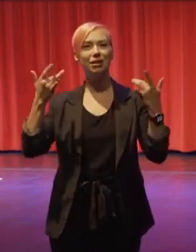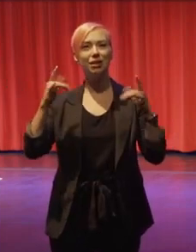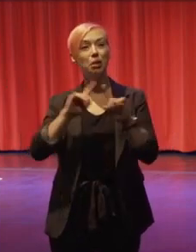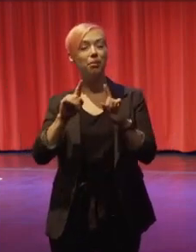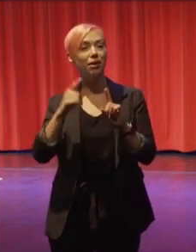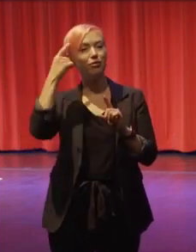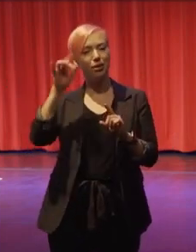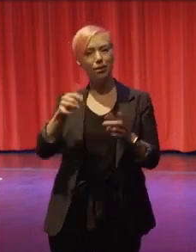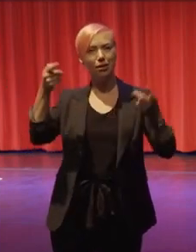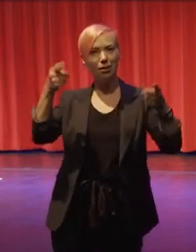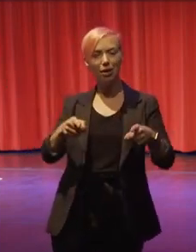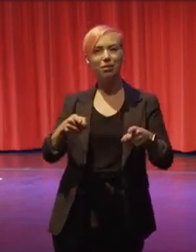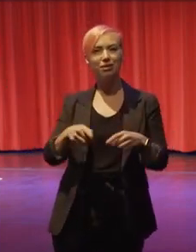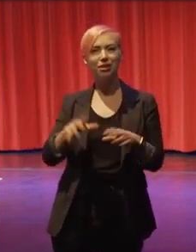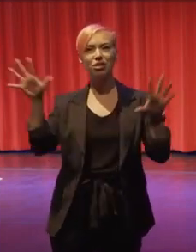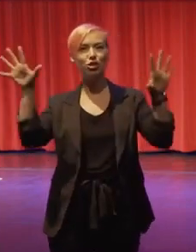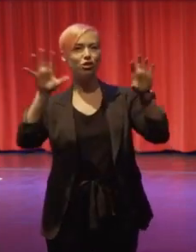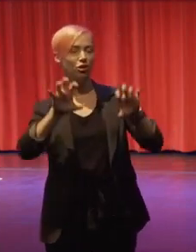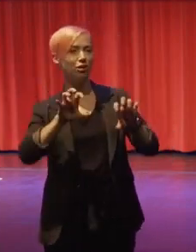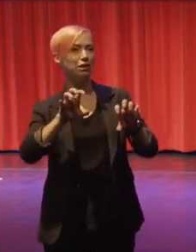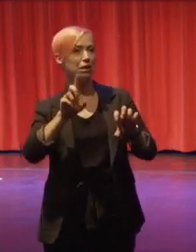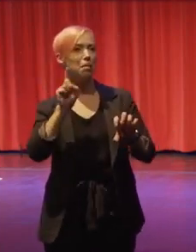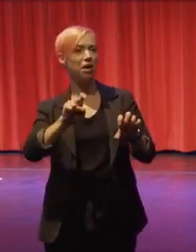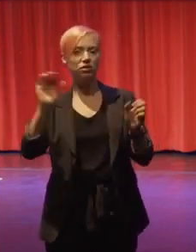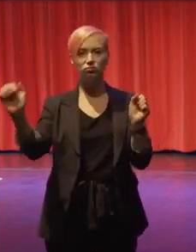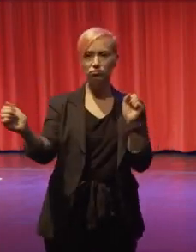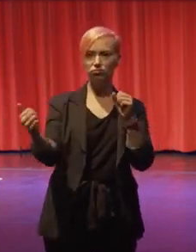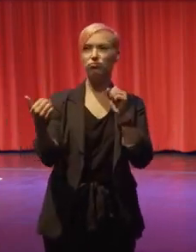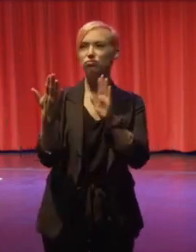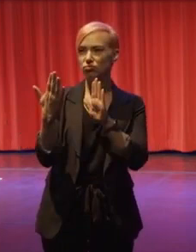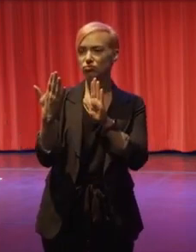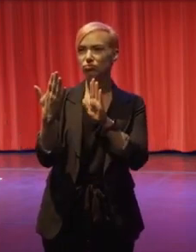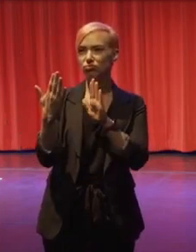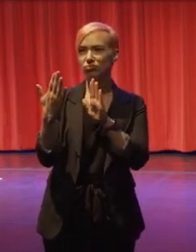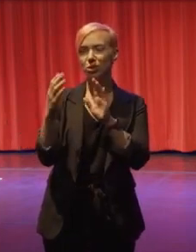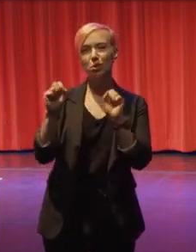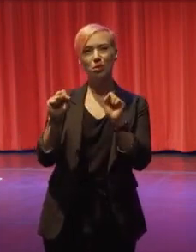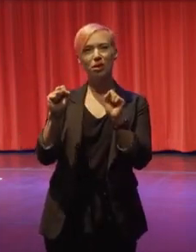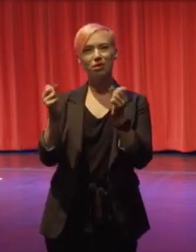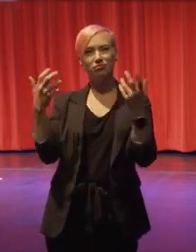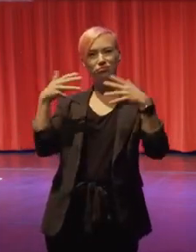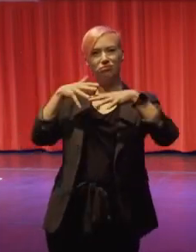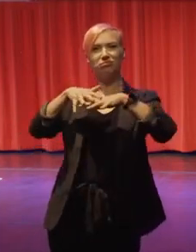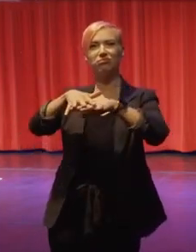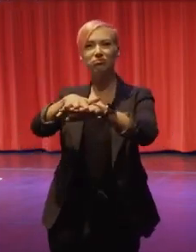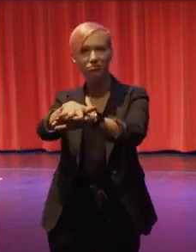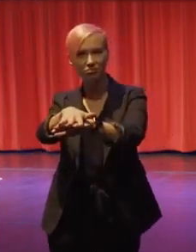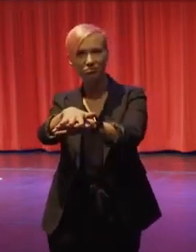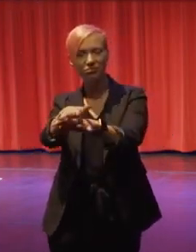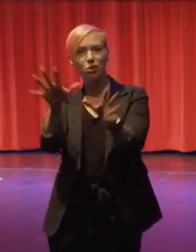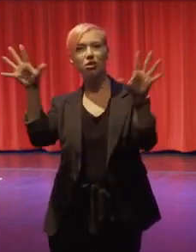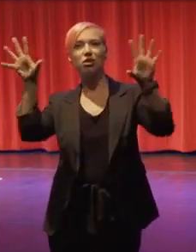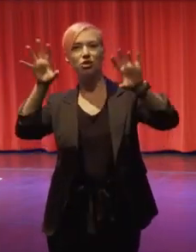lift, the darkness must be faced so the darkness can be integrated, so the